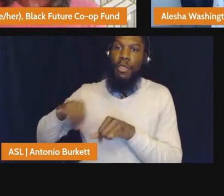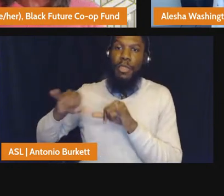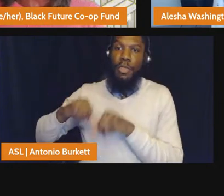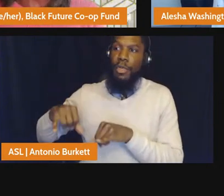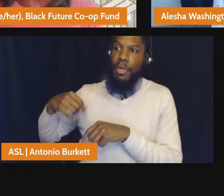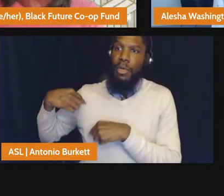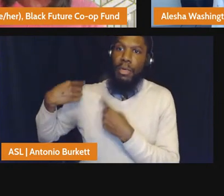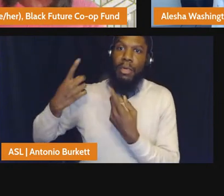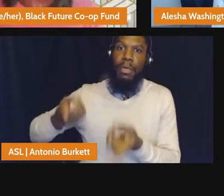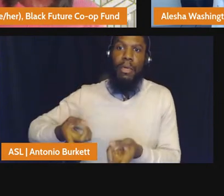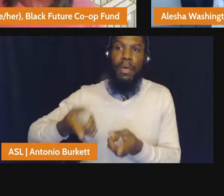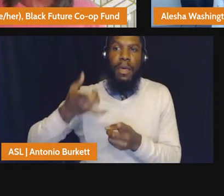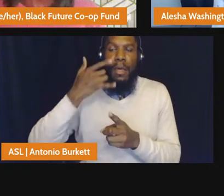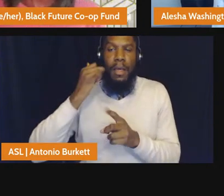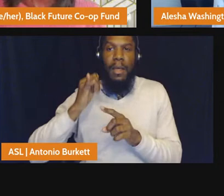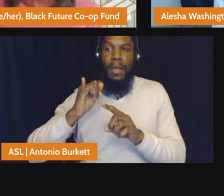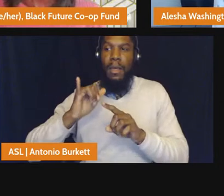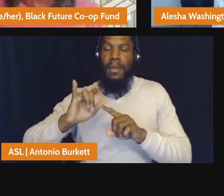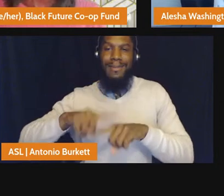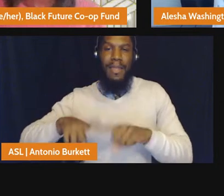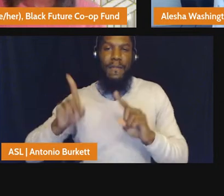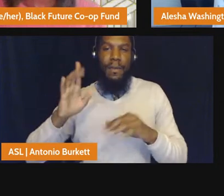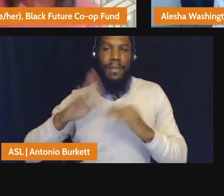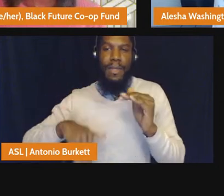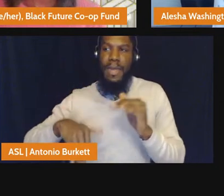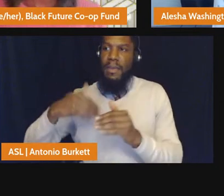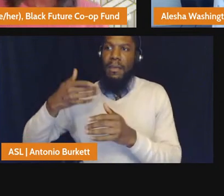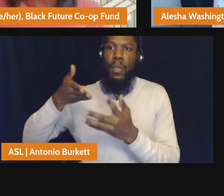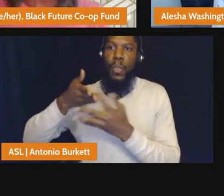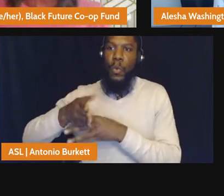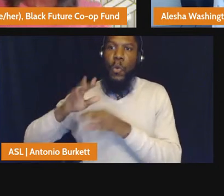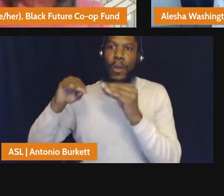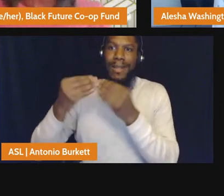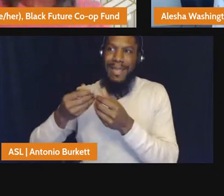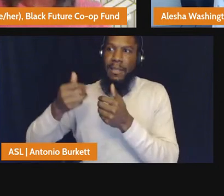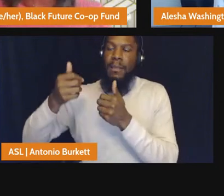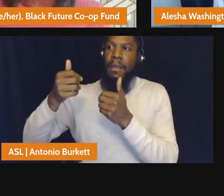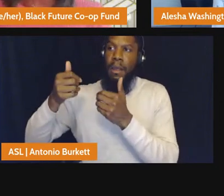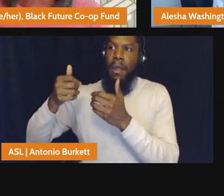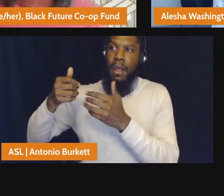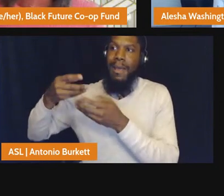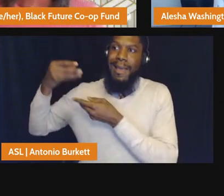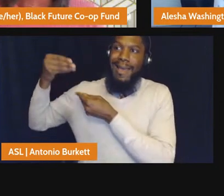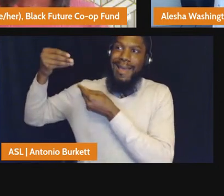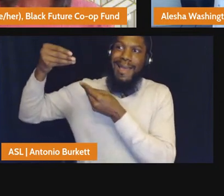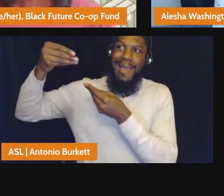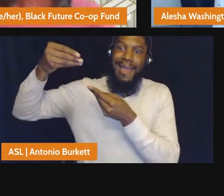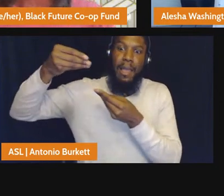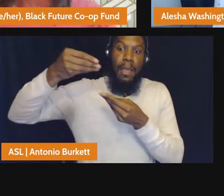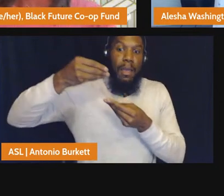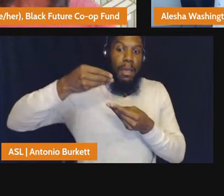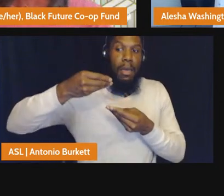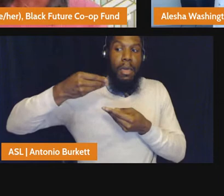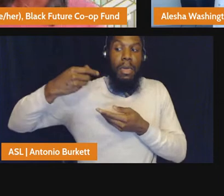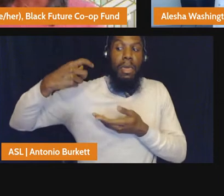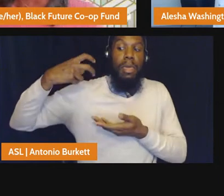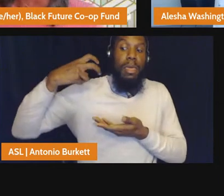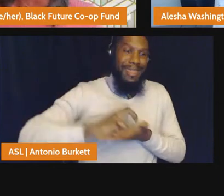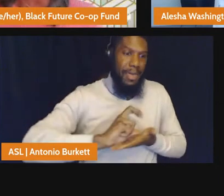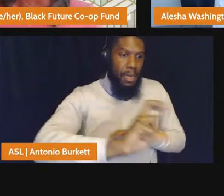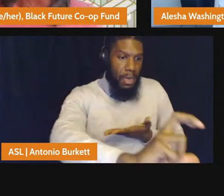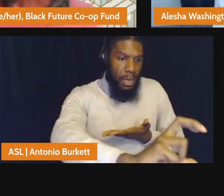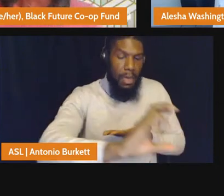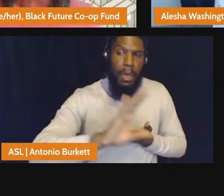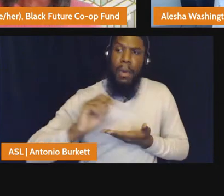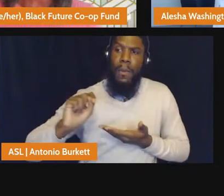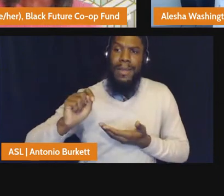you know, the institutions. And we're about to launch a fund that will be giving individual Black people money, Black women